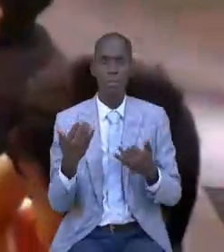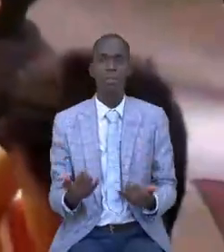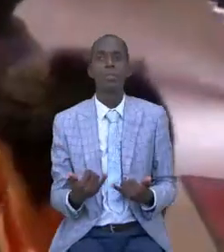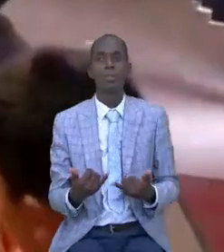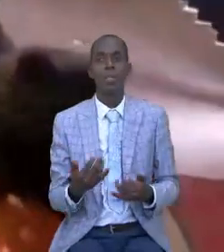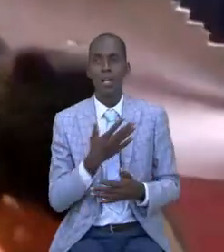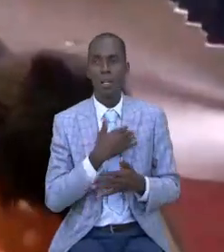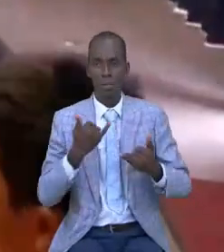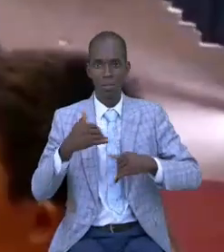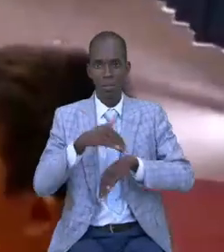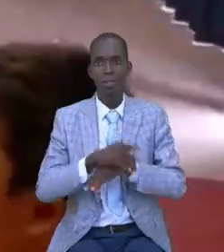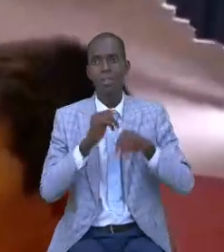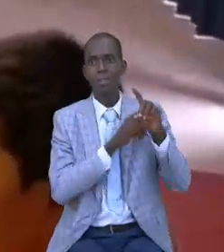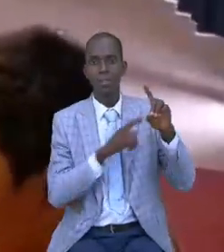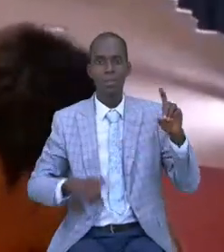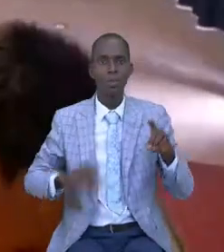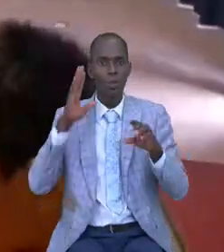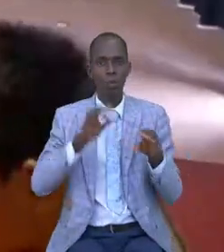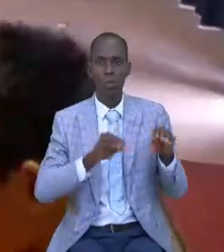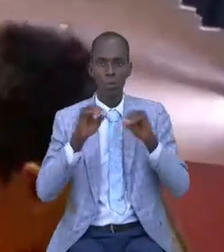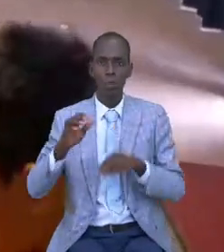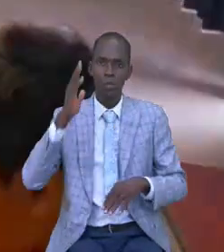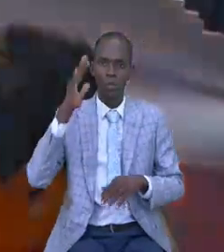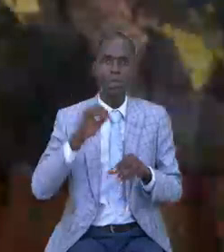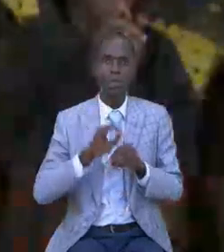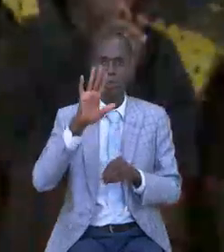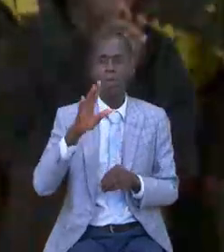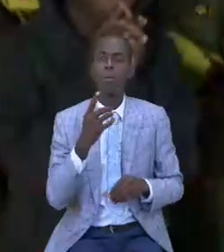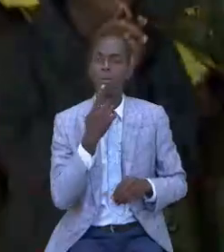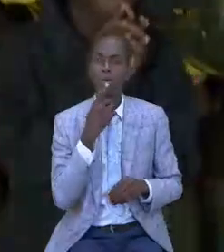the Lord will put testimony in your mouth.